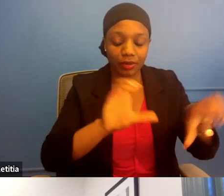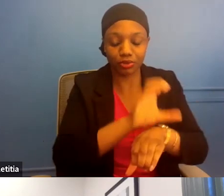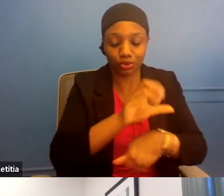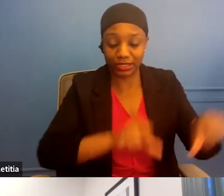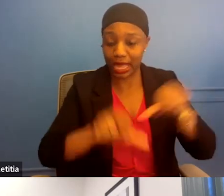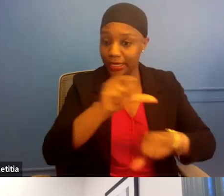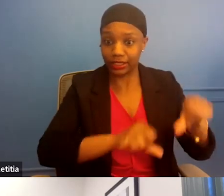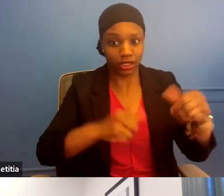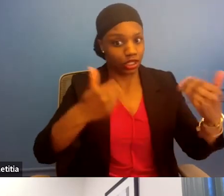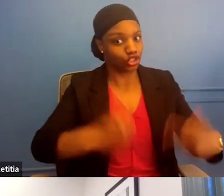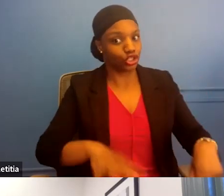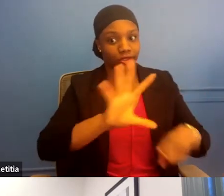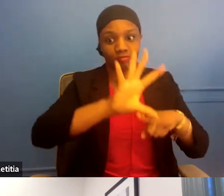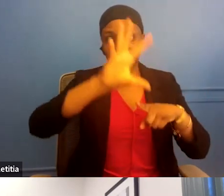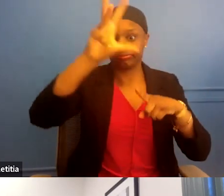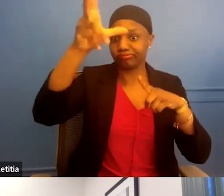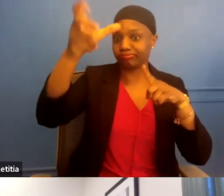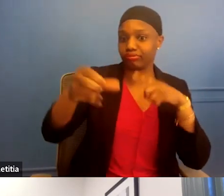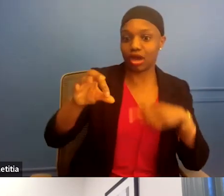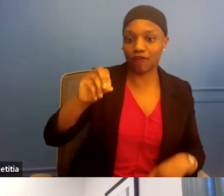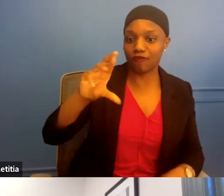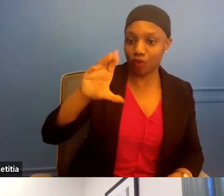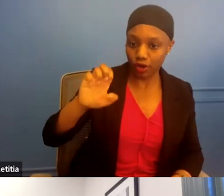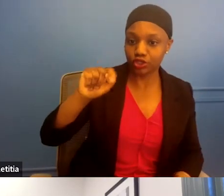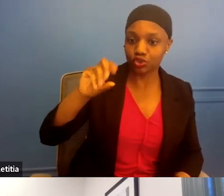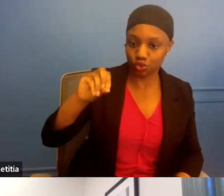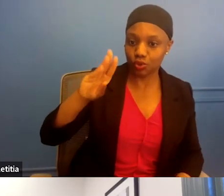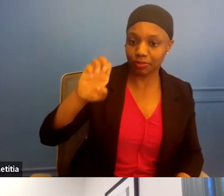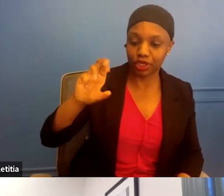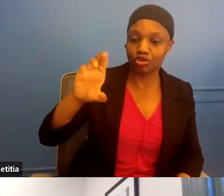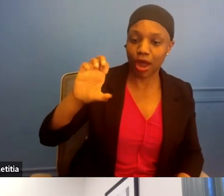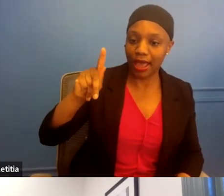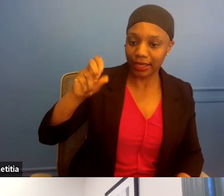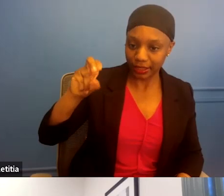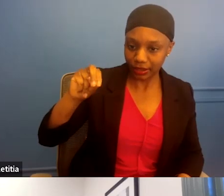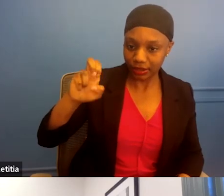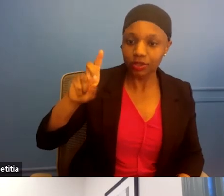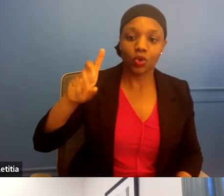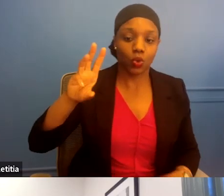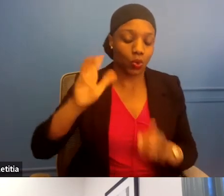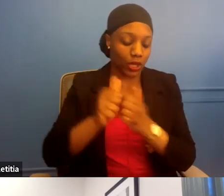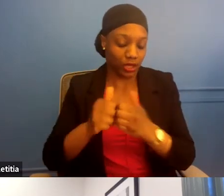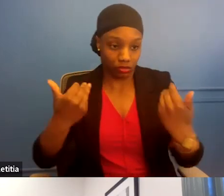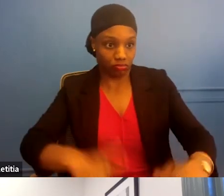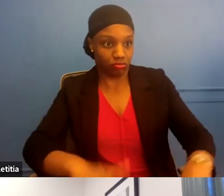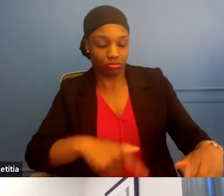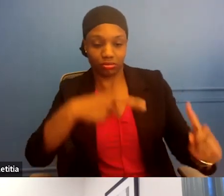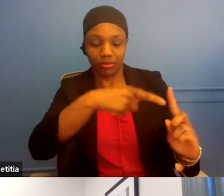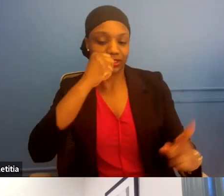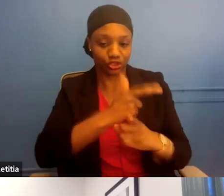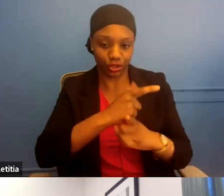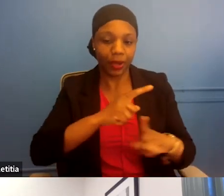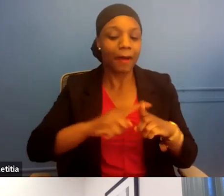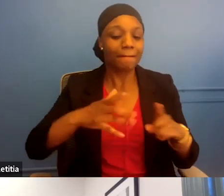be reckoned with in the technology world. And frankly, for me, much like you too, Monica, my classmates who continue to